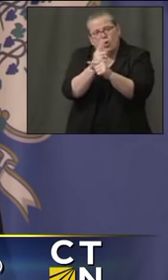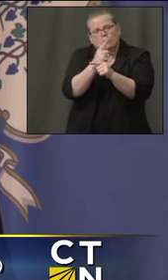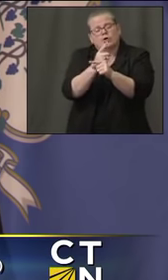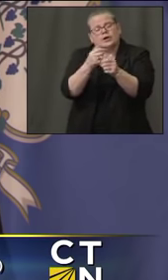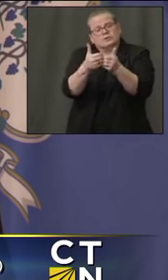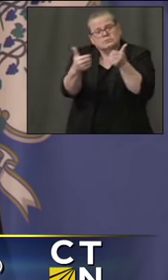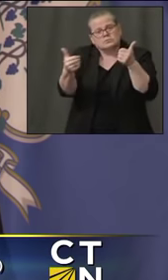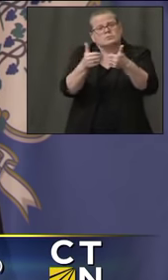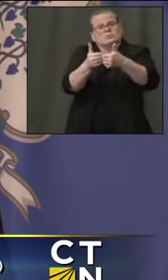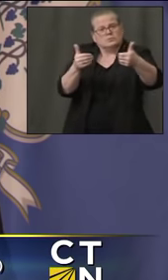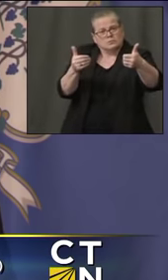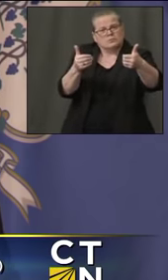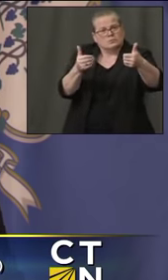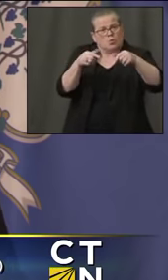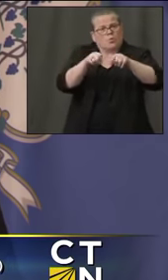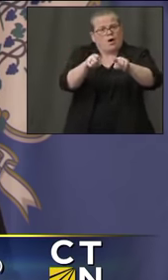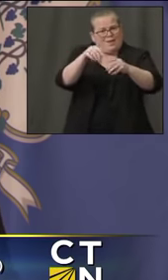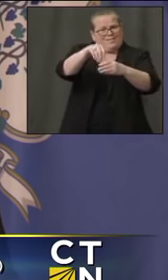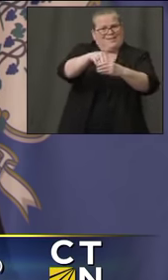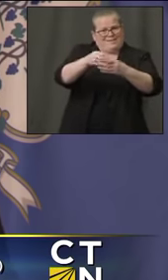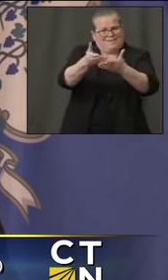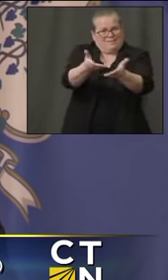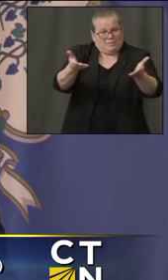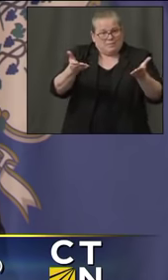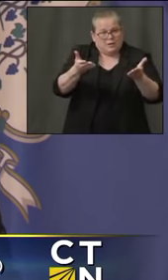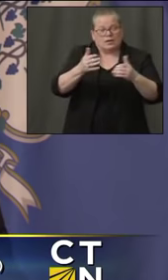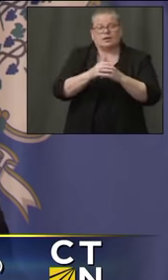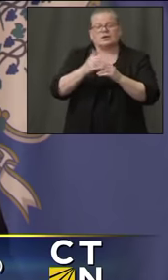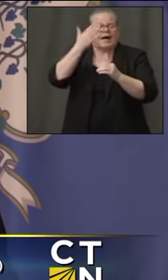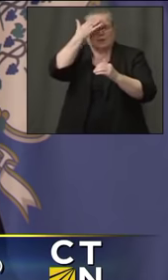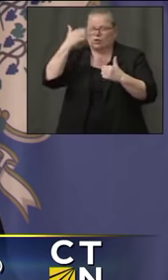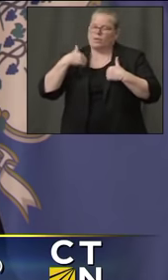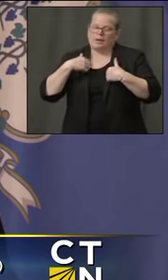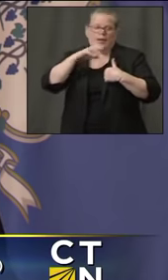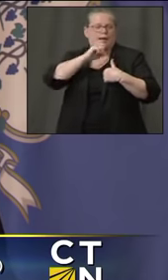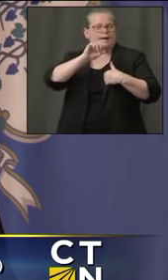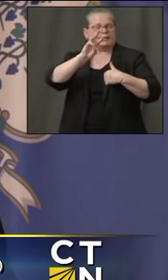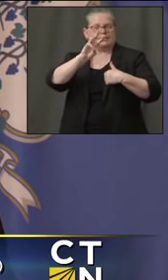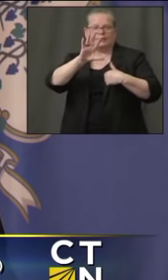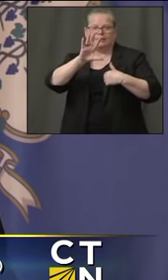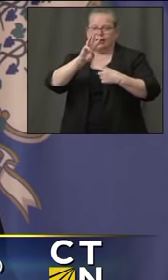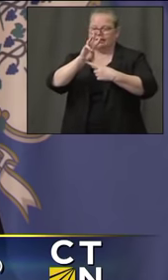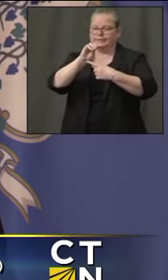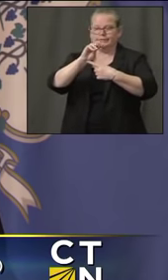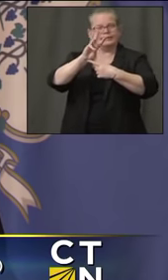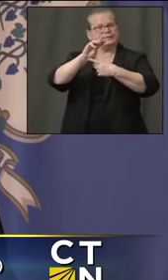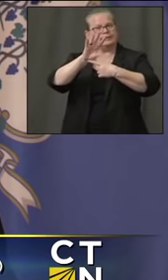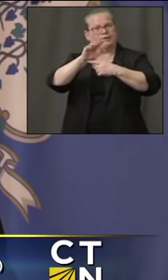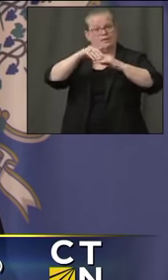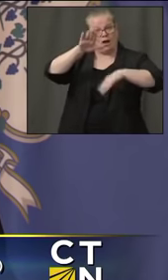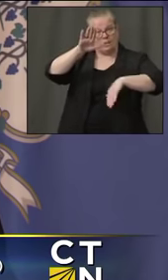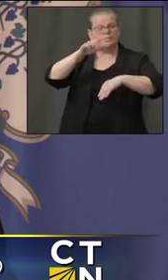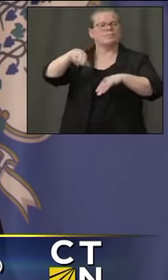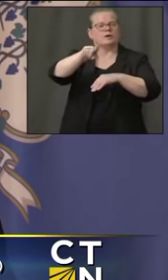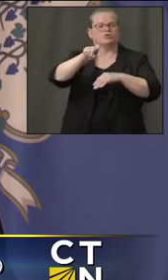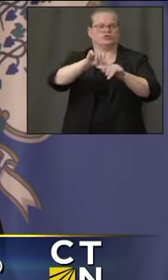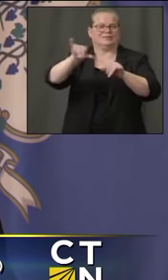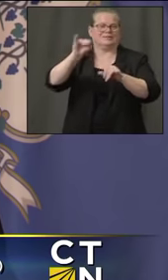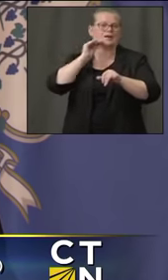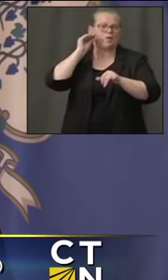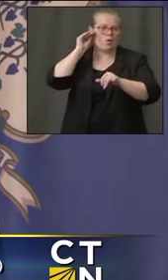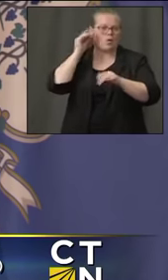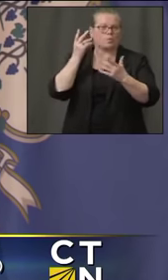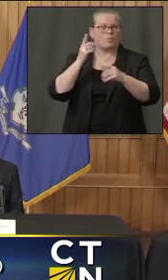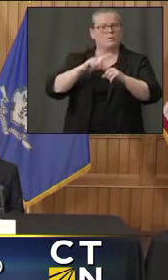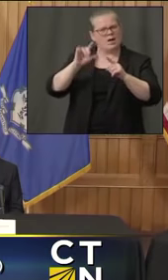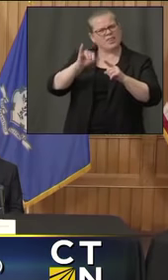in a different way. I can't tell you about the specific case in Orange, but I can look into it and get back to you. Excellent. Thank you,